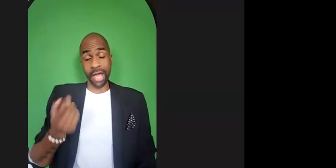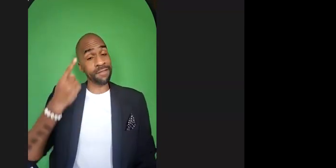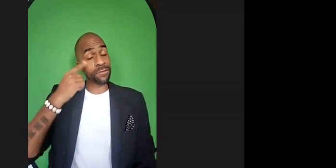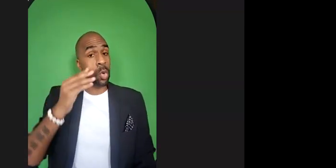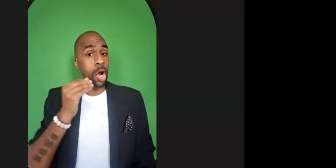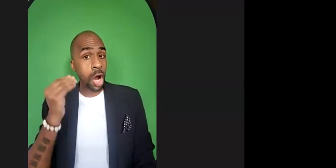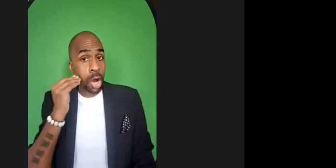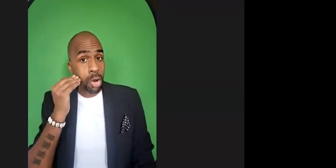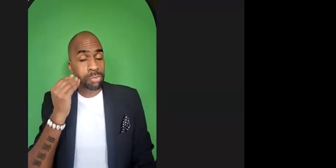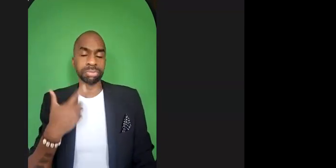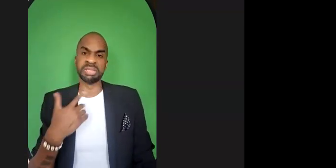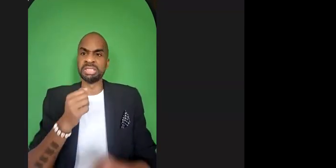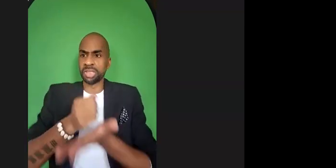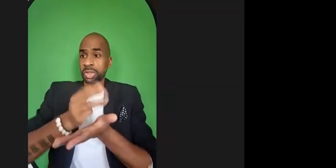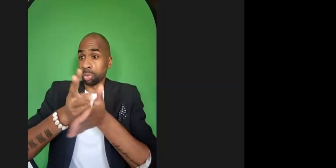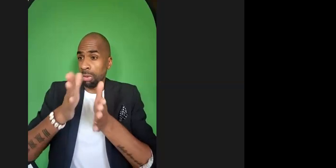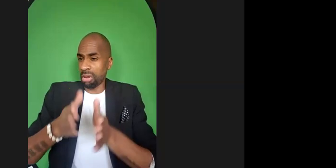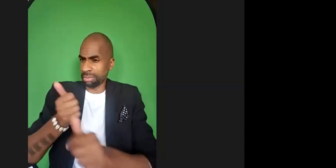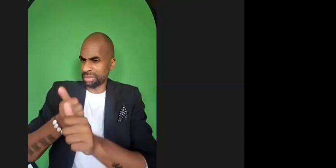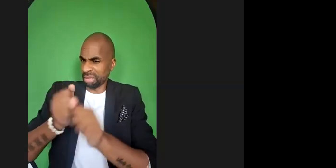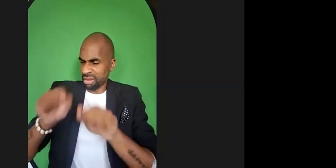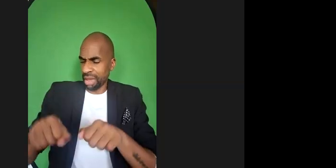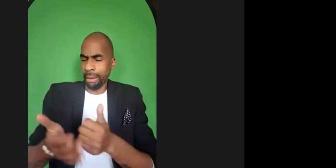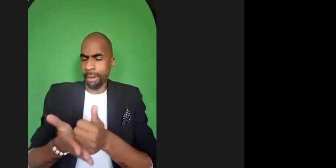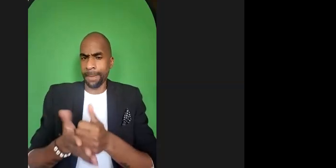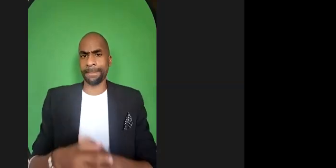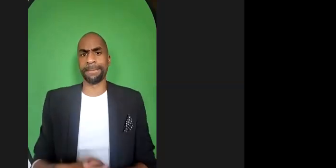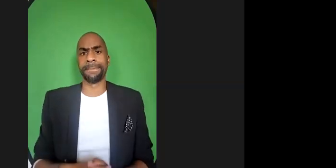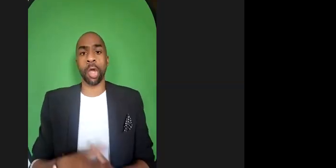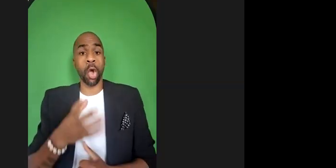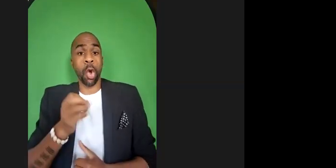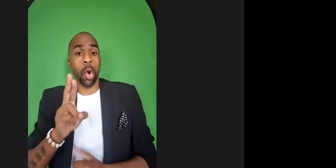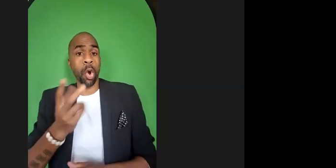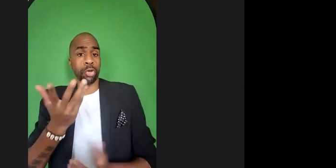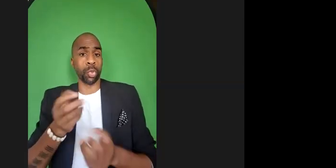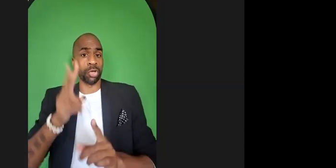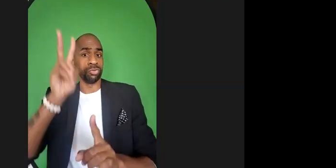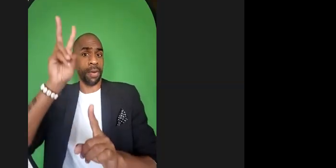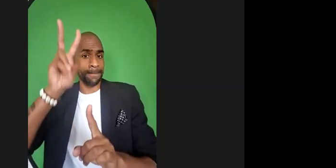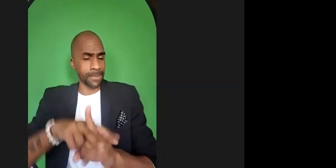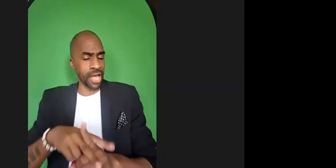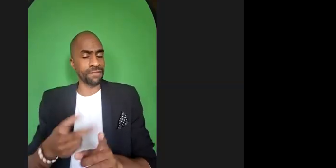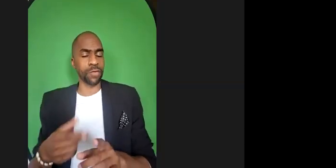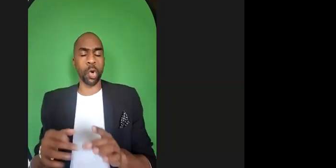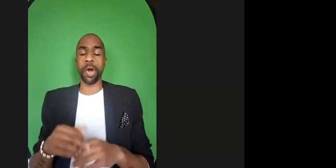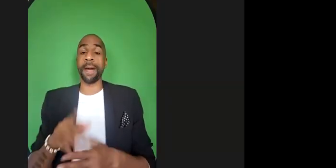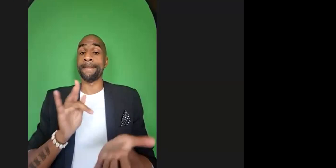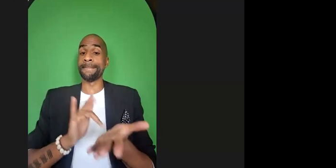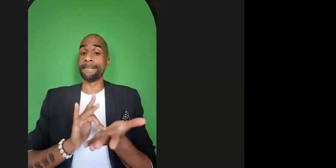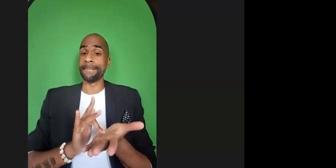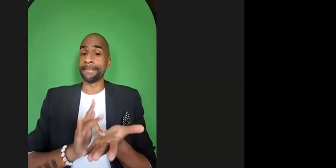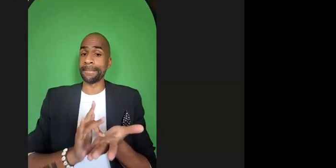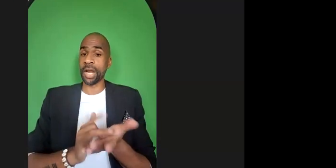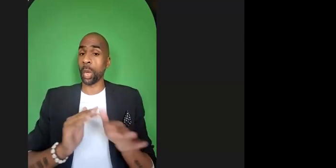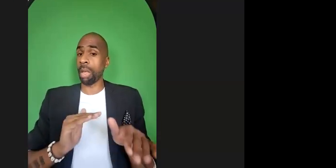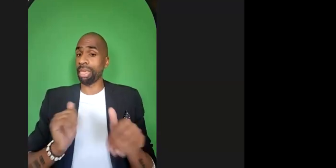that type of thing. Or if the family wants to apply for the Family Medical Leave Act, for example. And then our spiritual